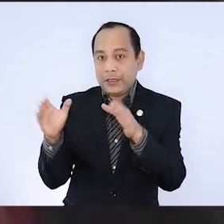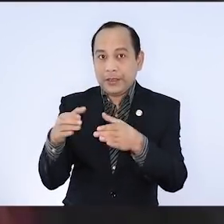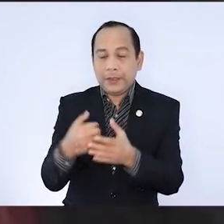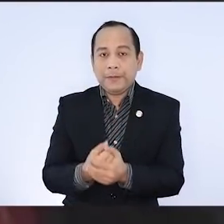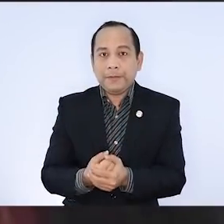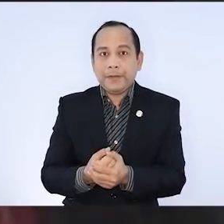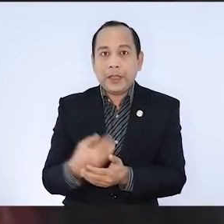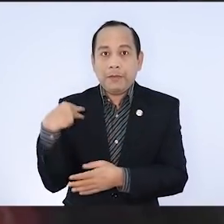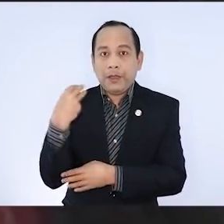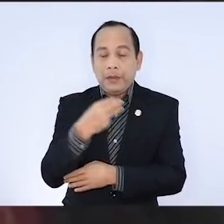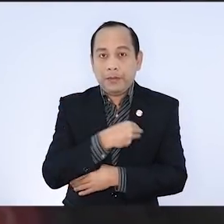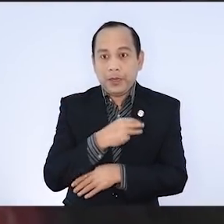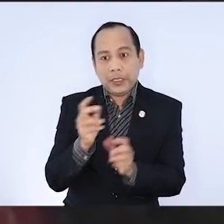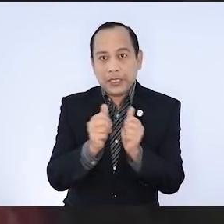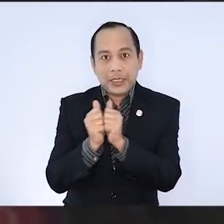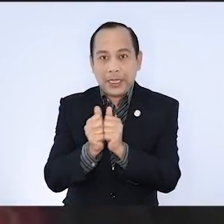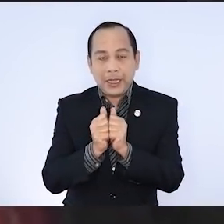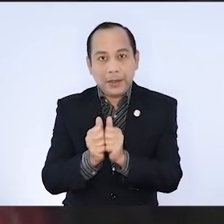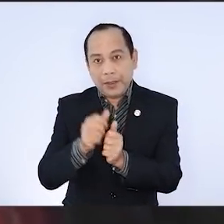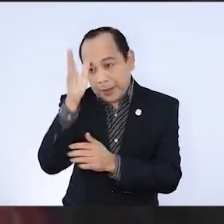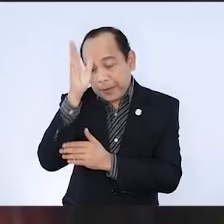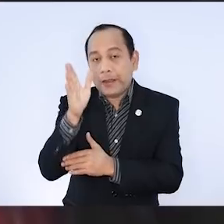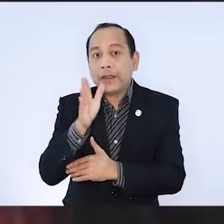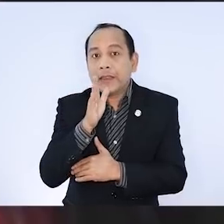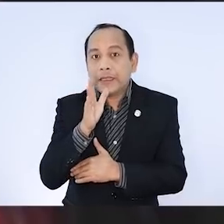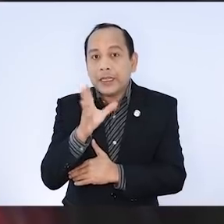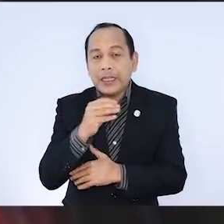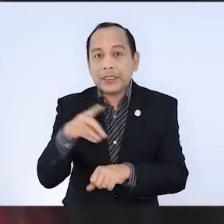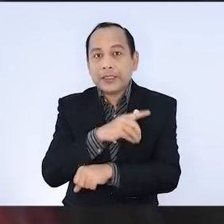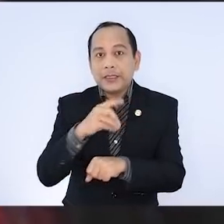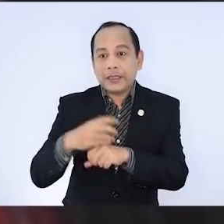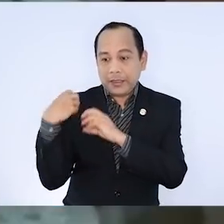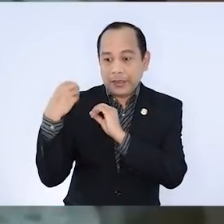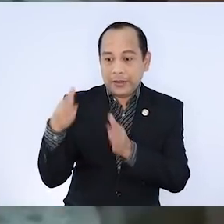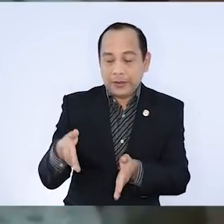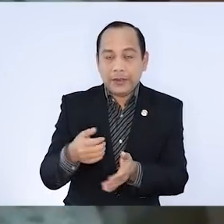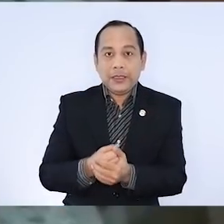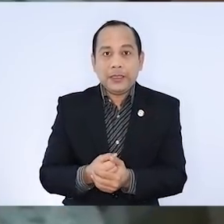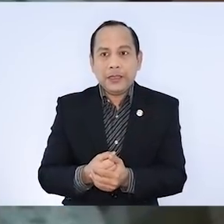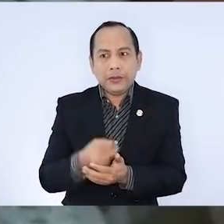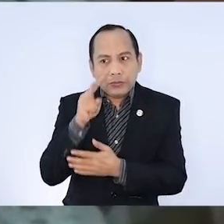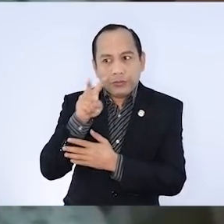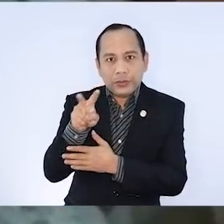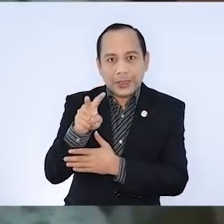conferencing, the members together with some parents and district officers